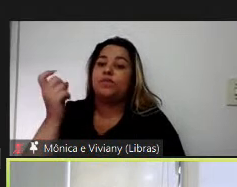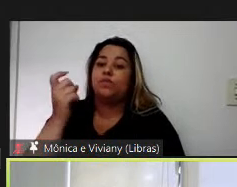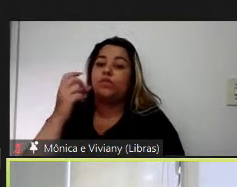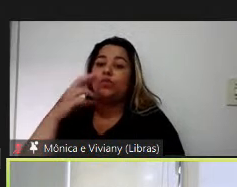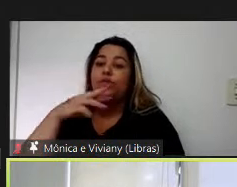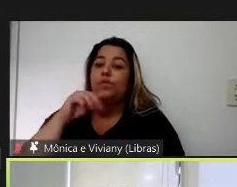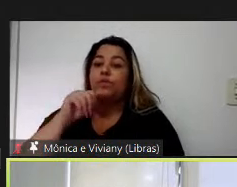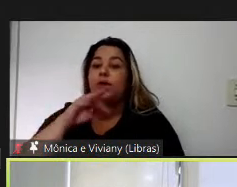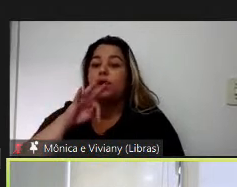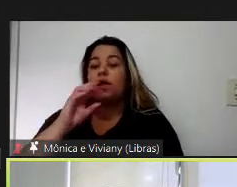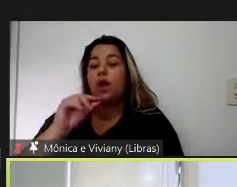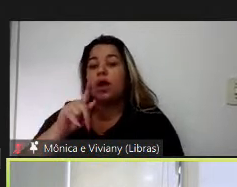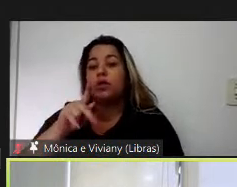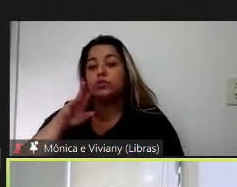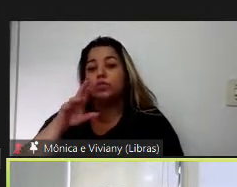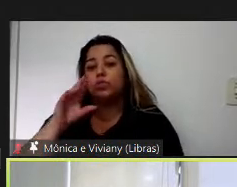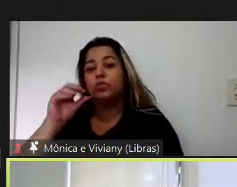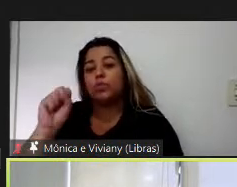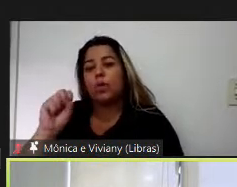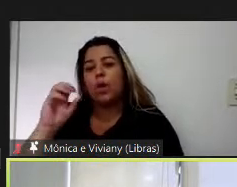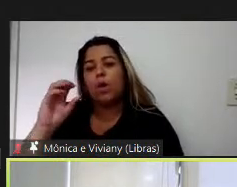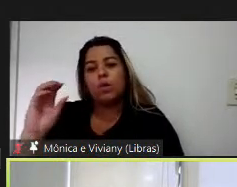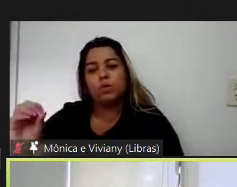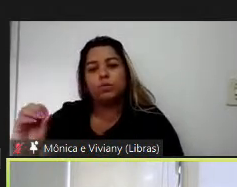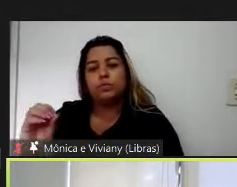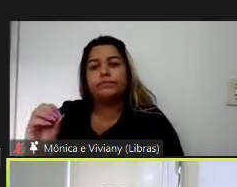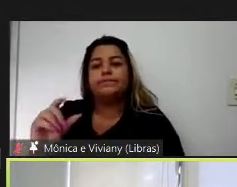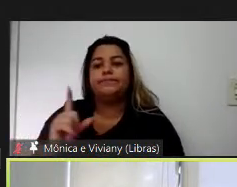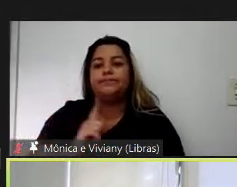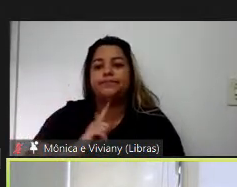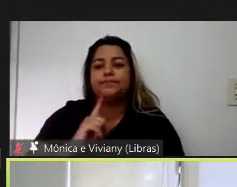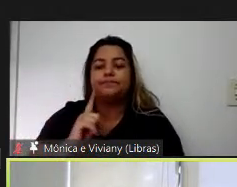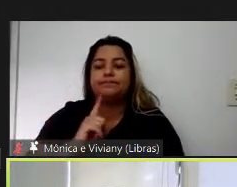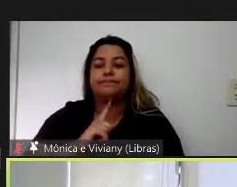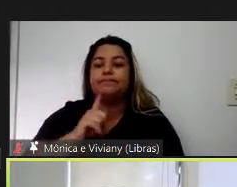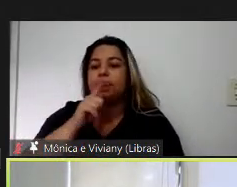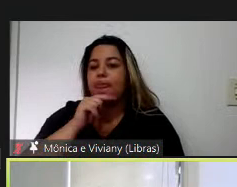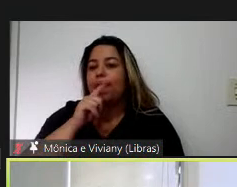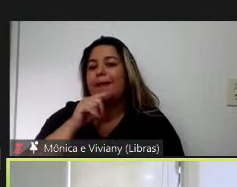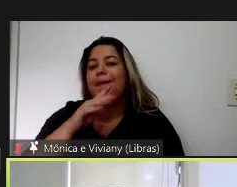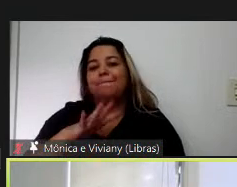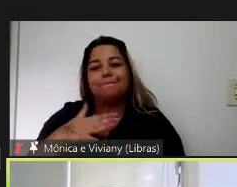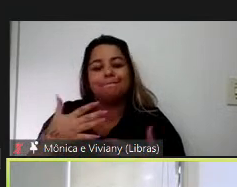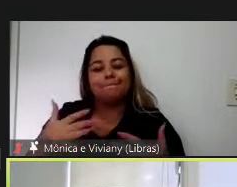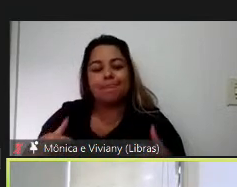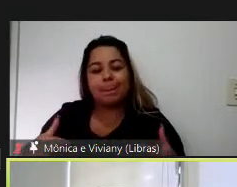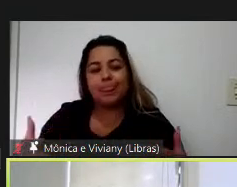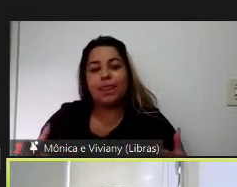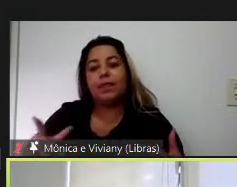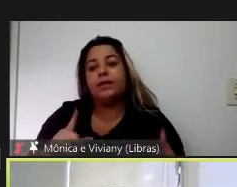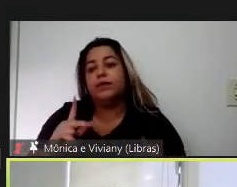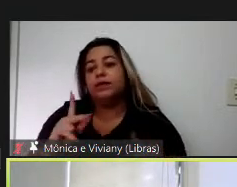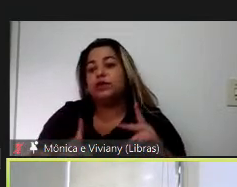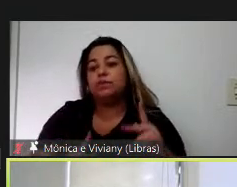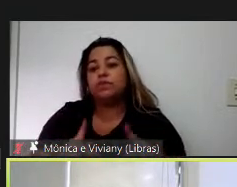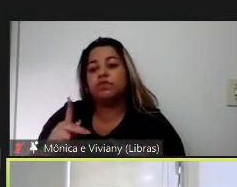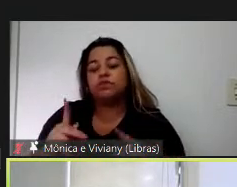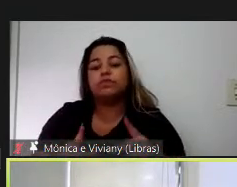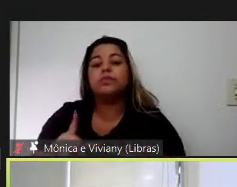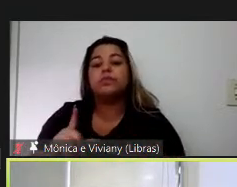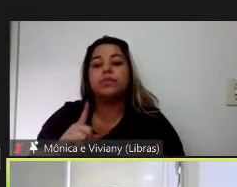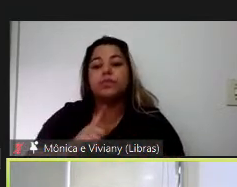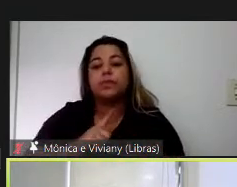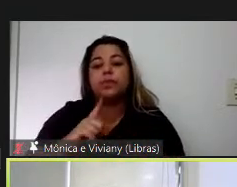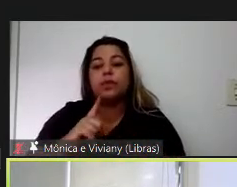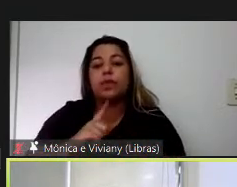the north region of Brazil, which a very high area. It's a big area with